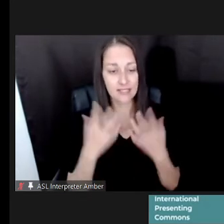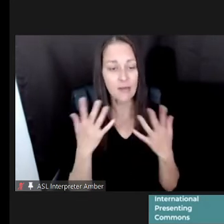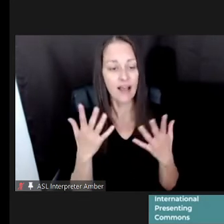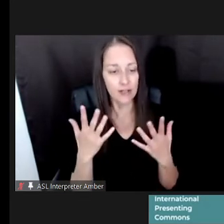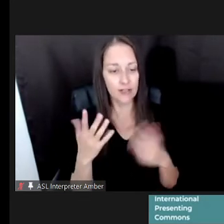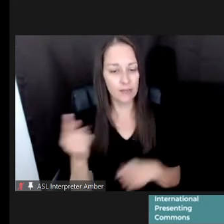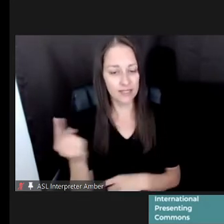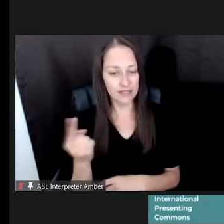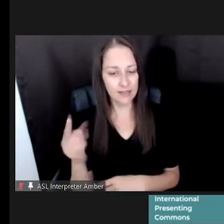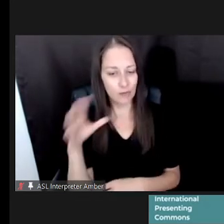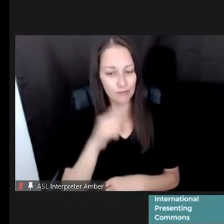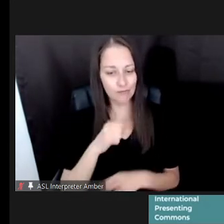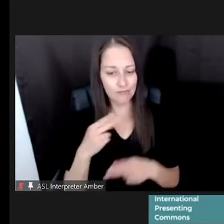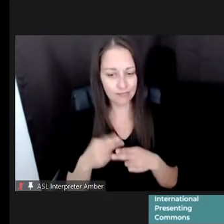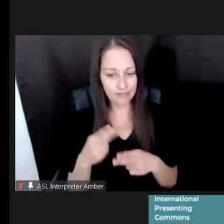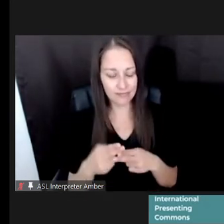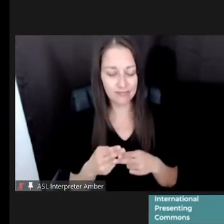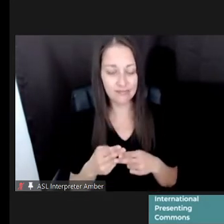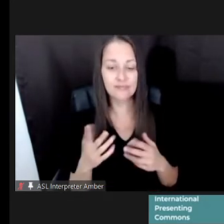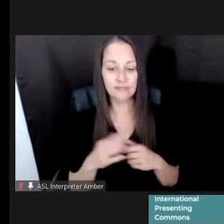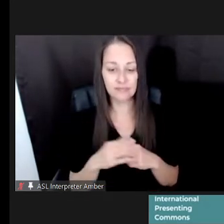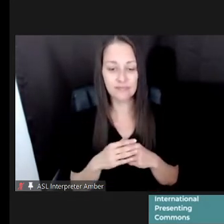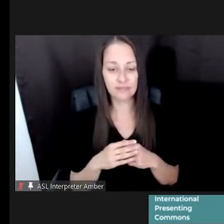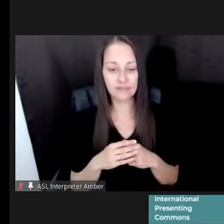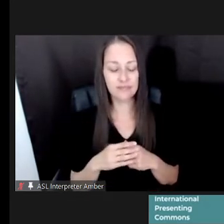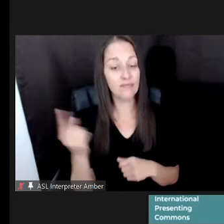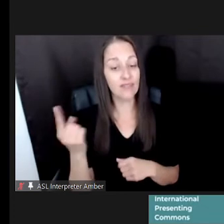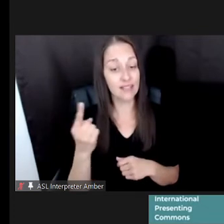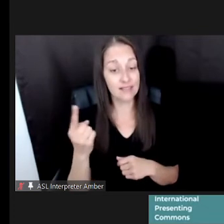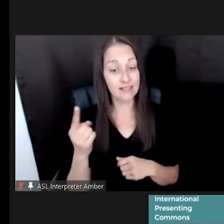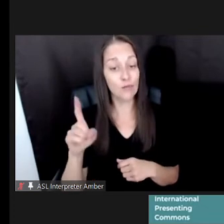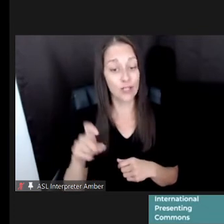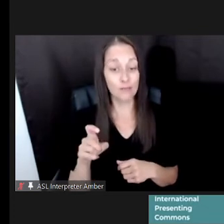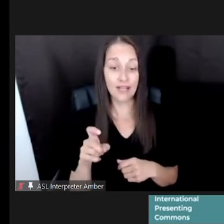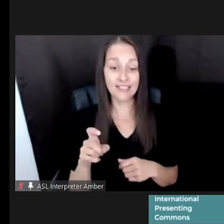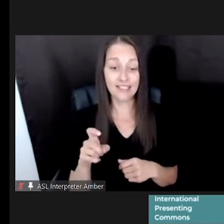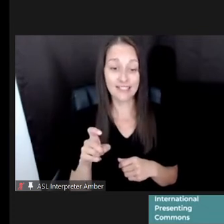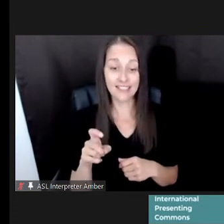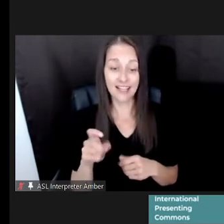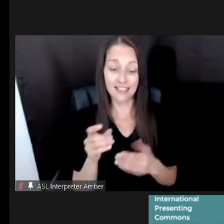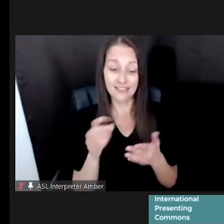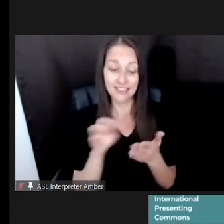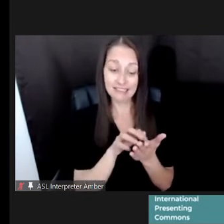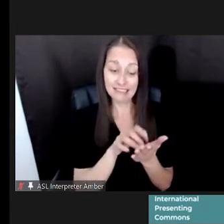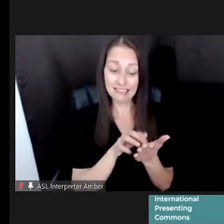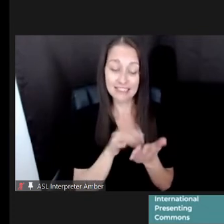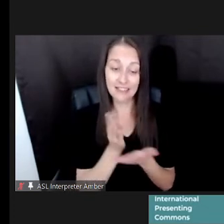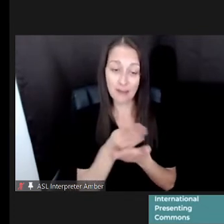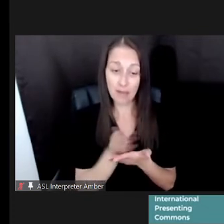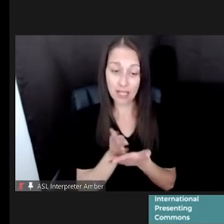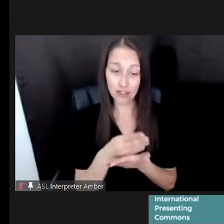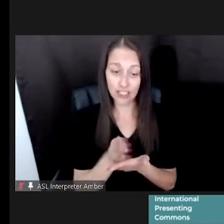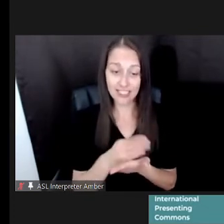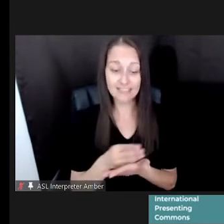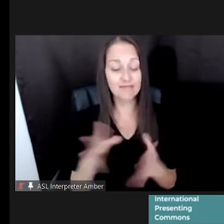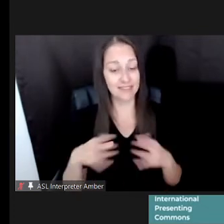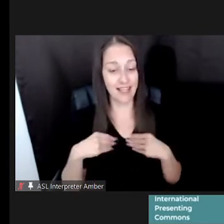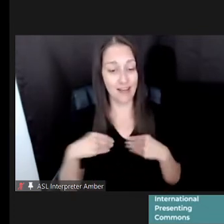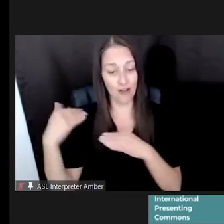input. There's someone has to make the budget work or take the responsibility. But